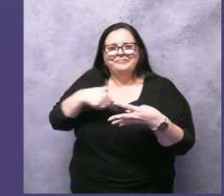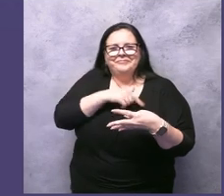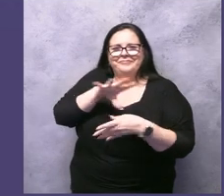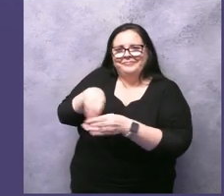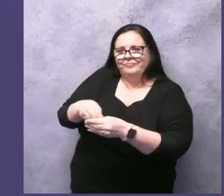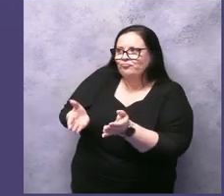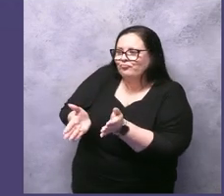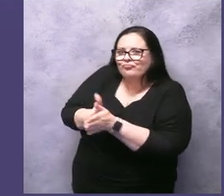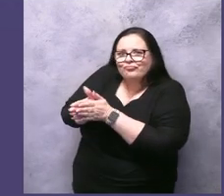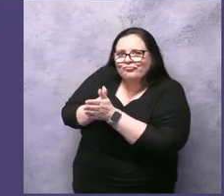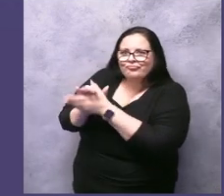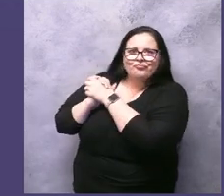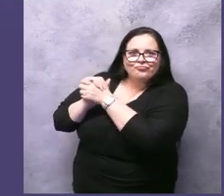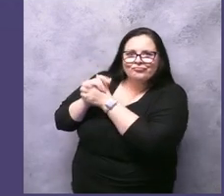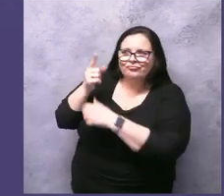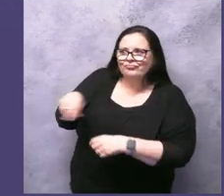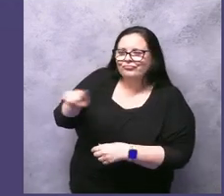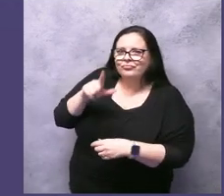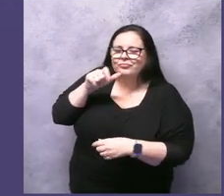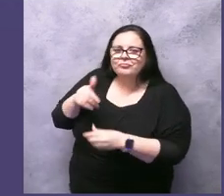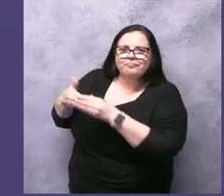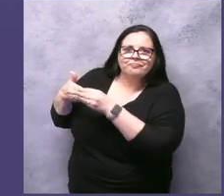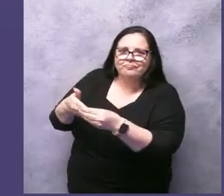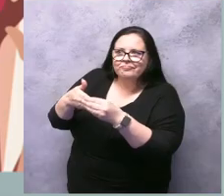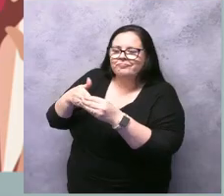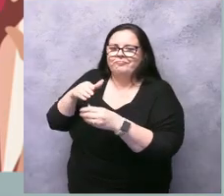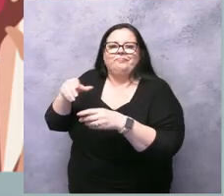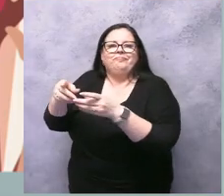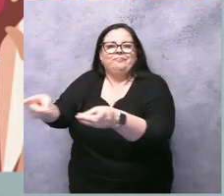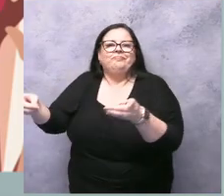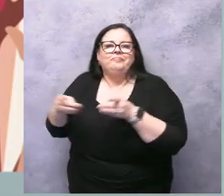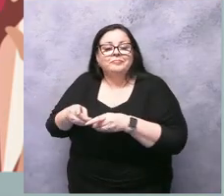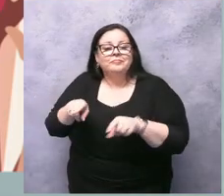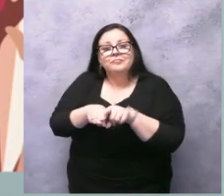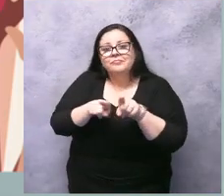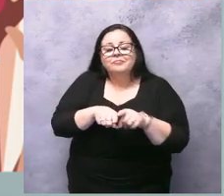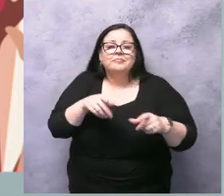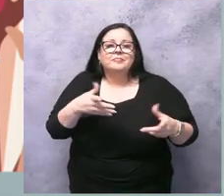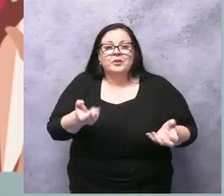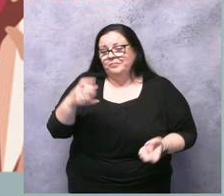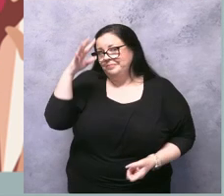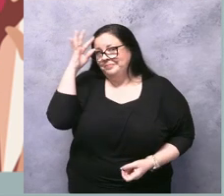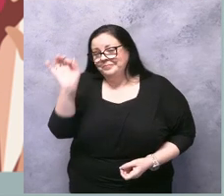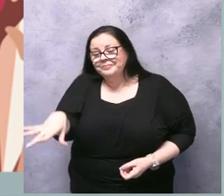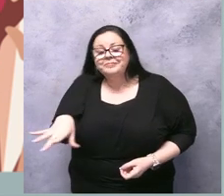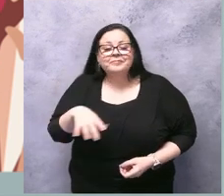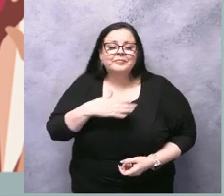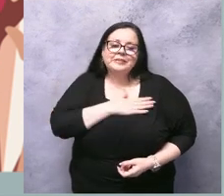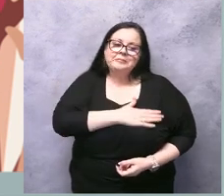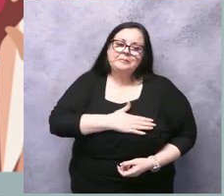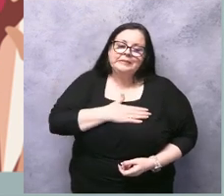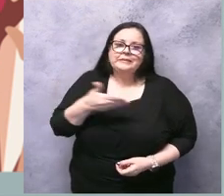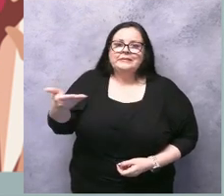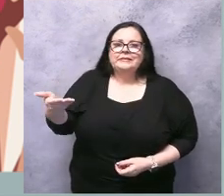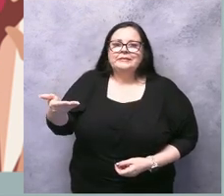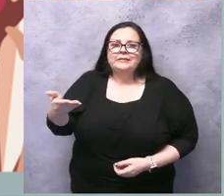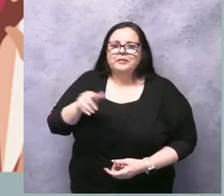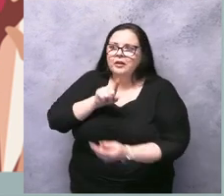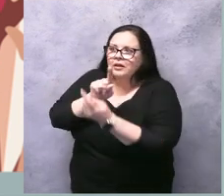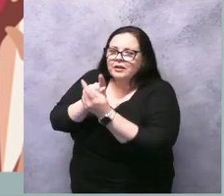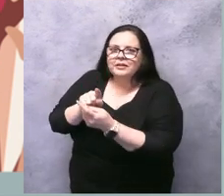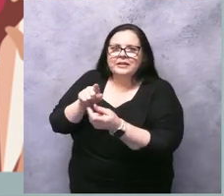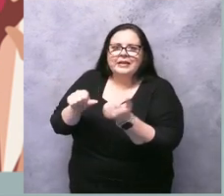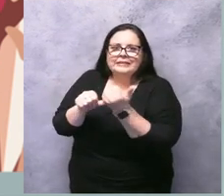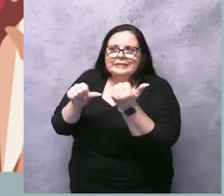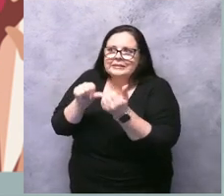dedicated campus leaders throughout the CFISD district. I'd also like to just tell everyone to please walk up to an assistant principal and just